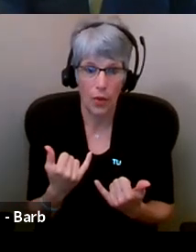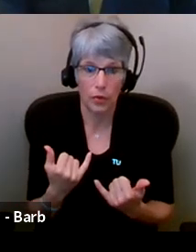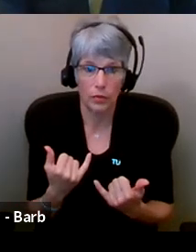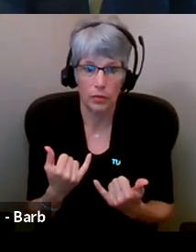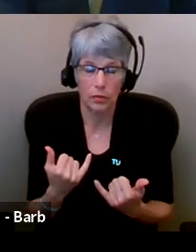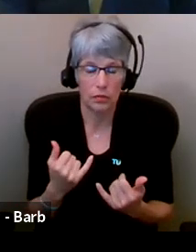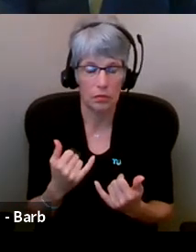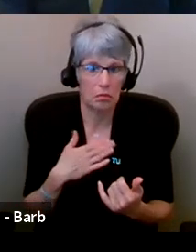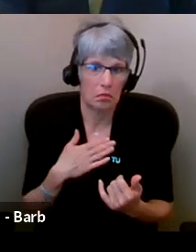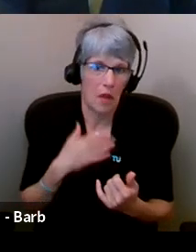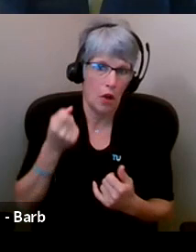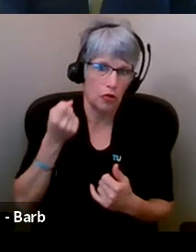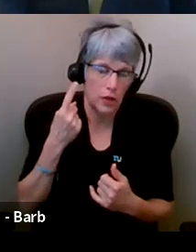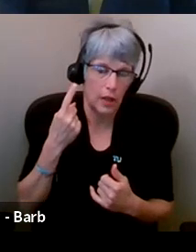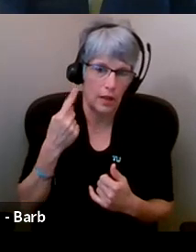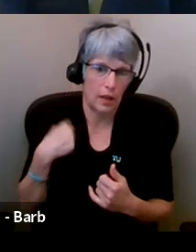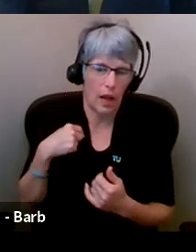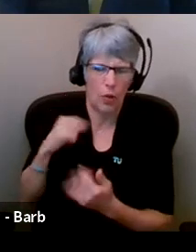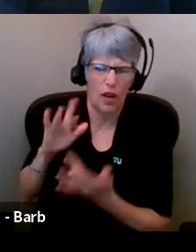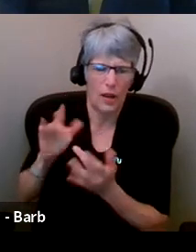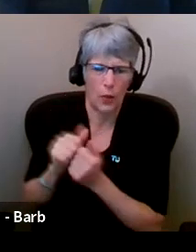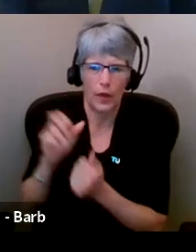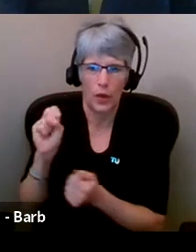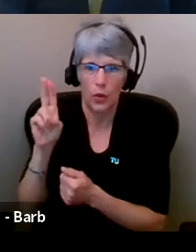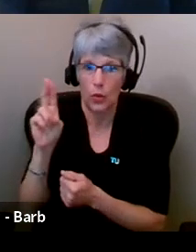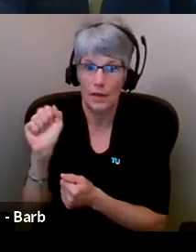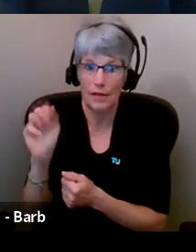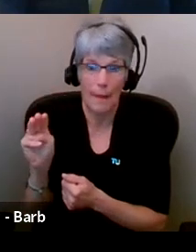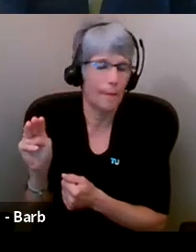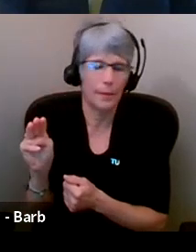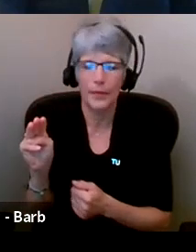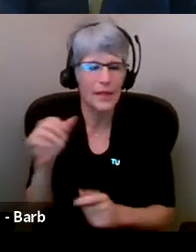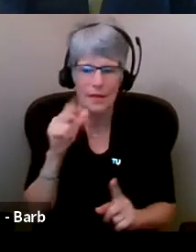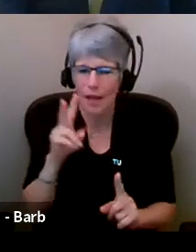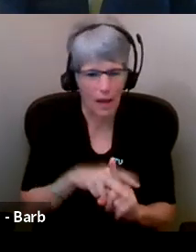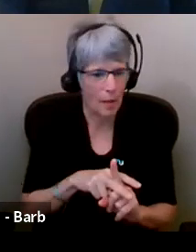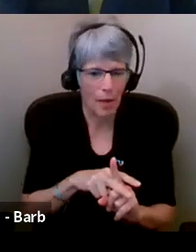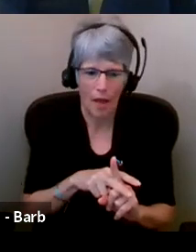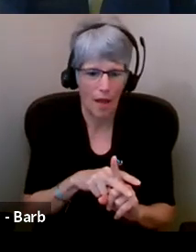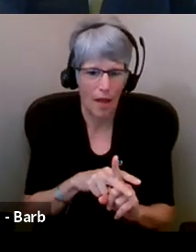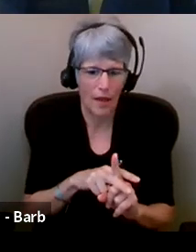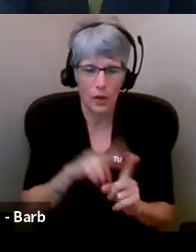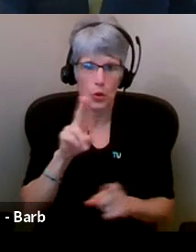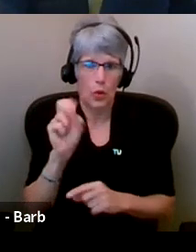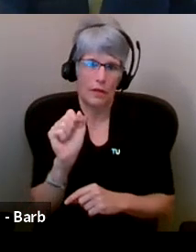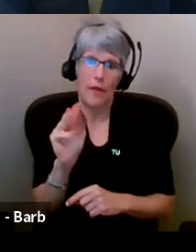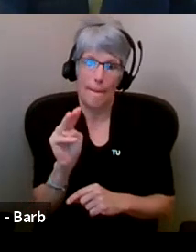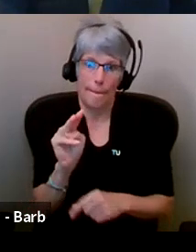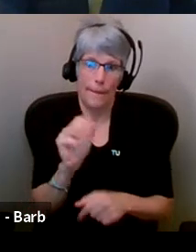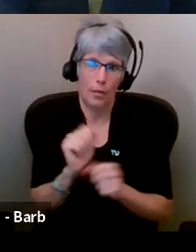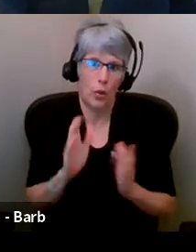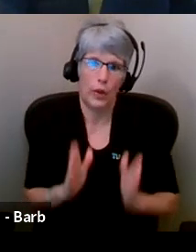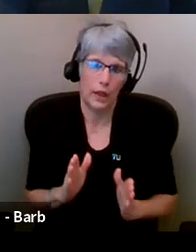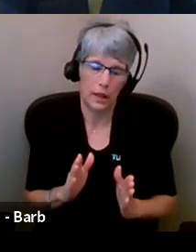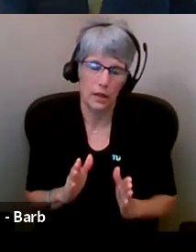I understand, and we're in contact with the USM, it does not apply to Towson, to USM employees, which